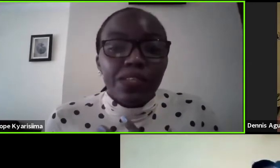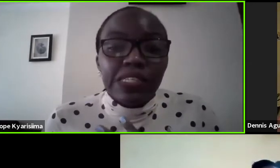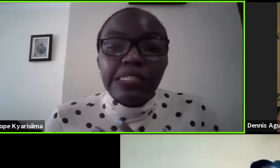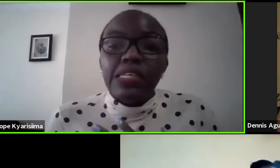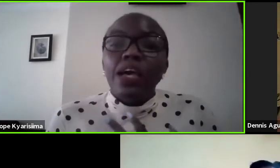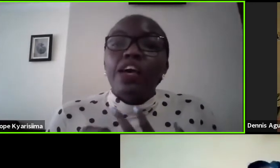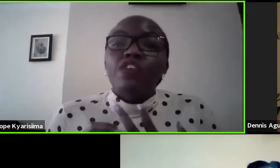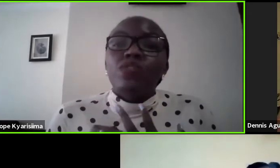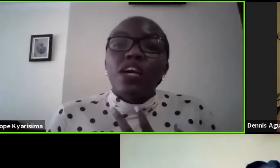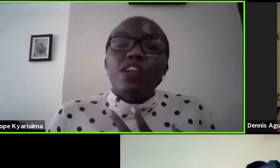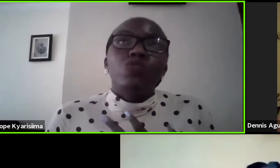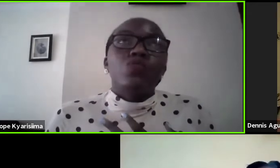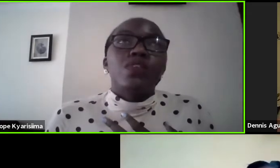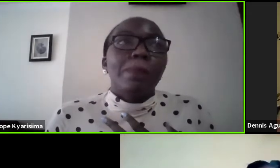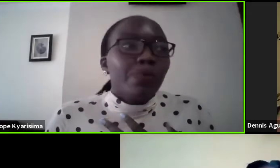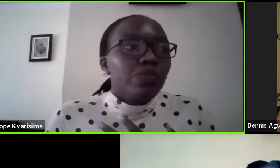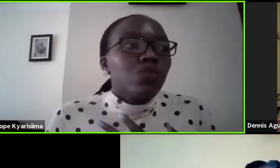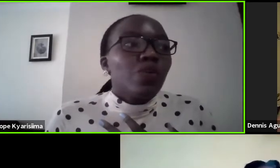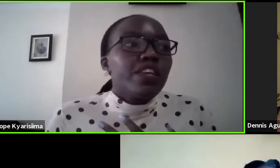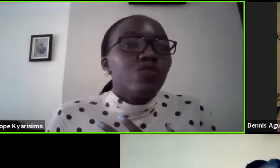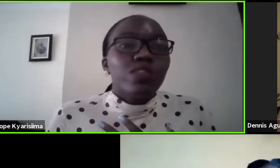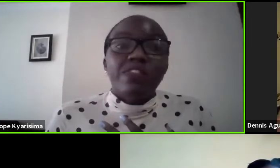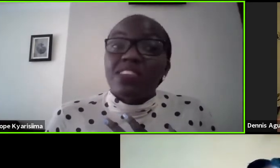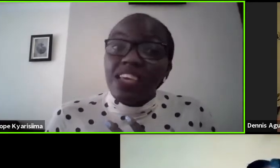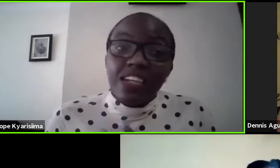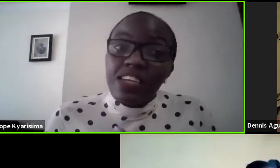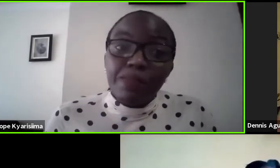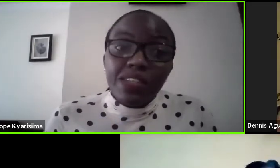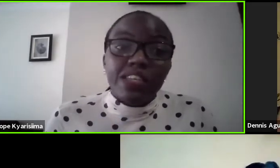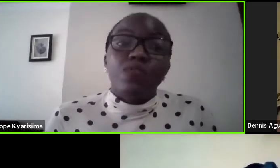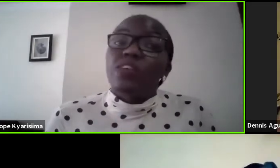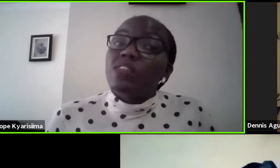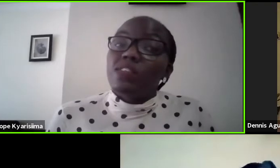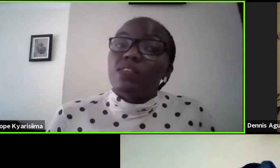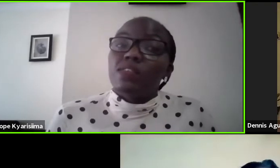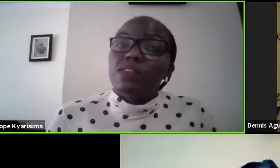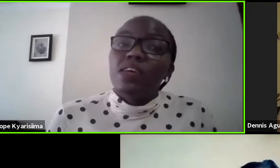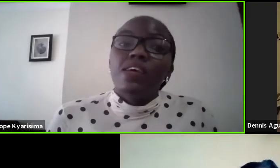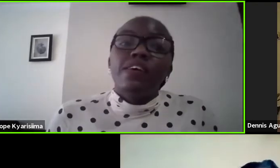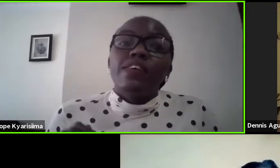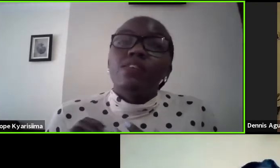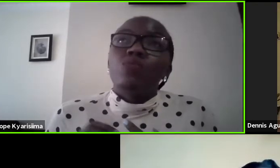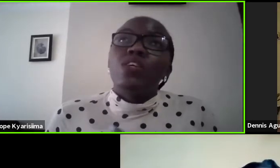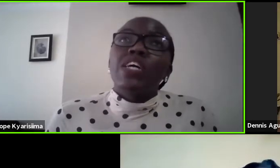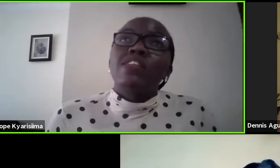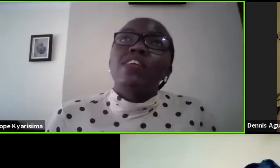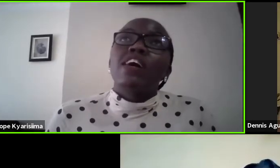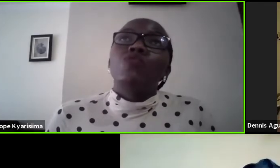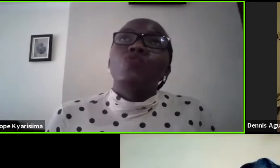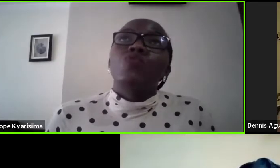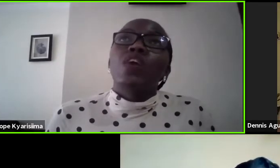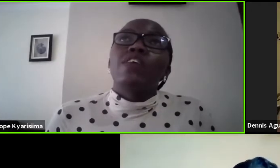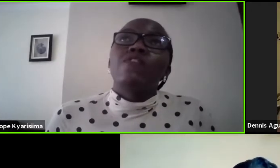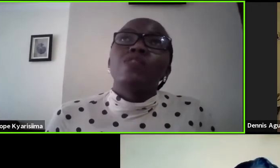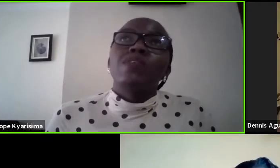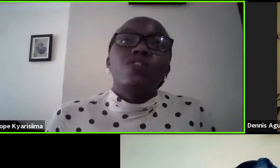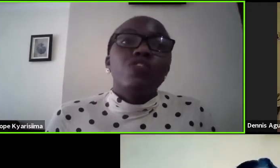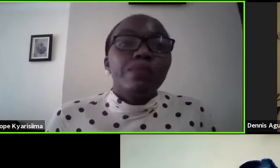commercial purposes. You see a lot of support going into the recycling business, for instance. We are seeing a lot